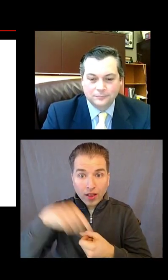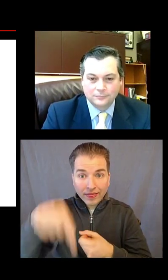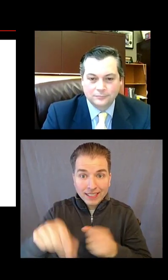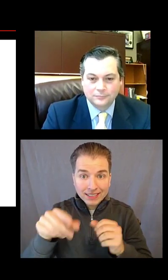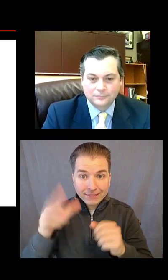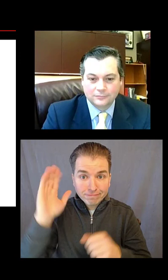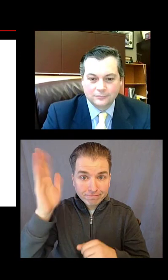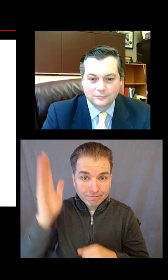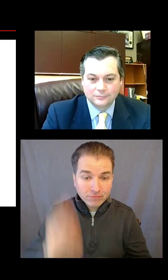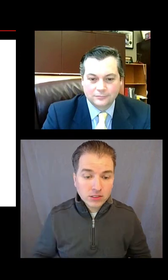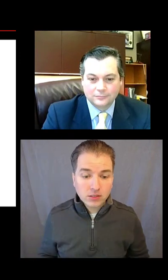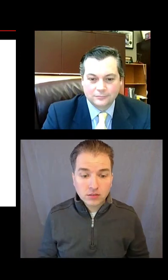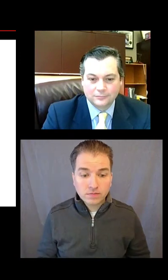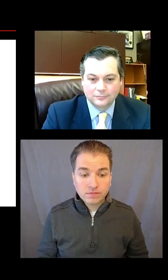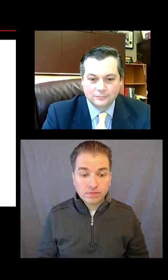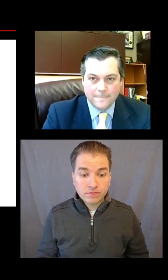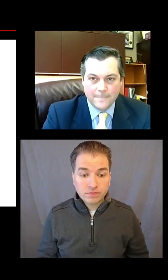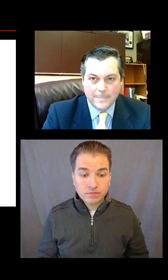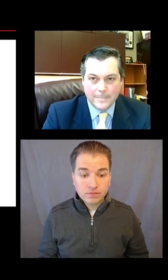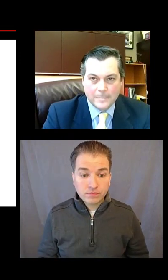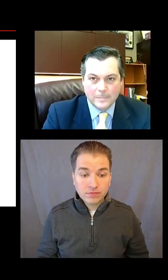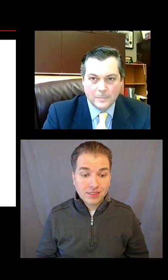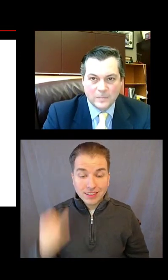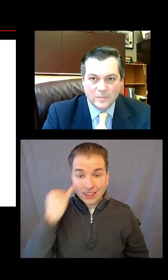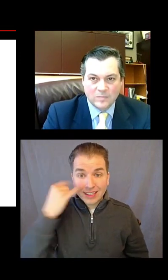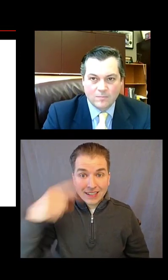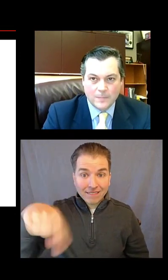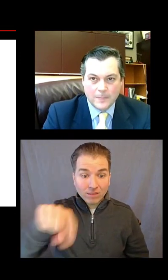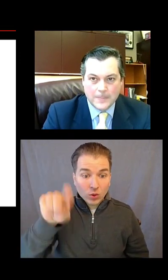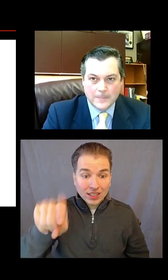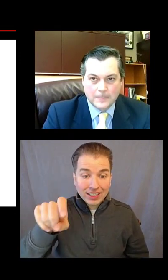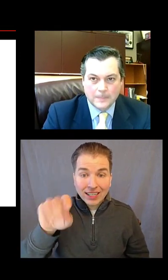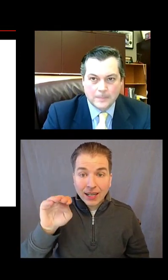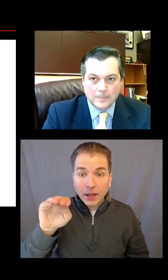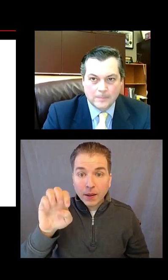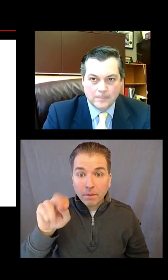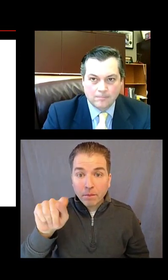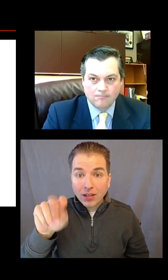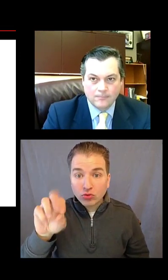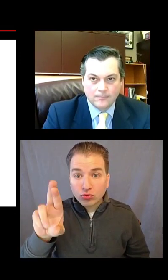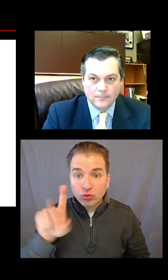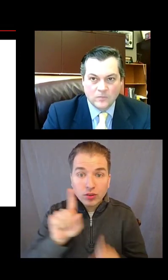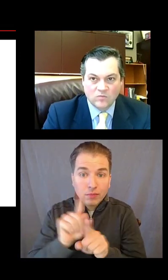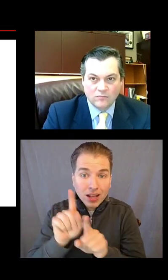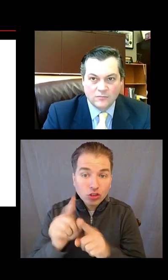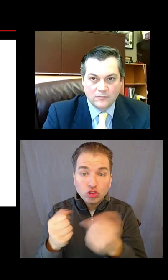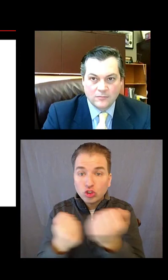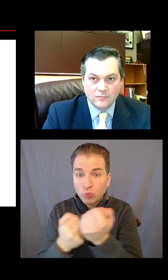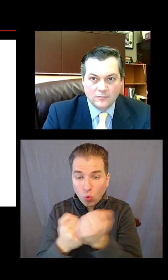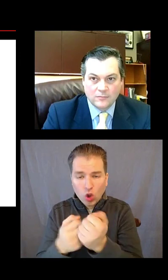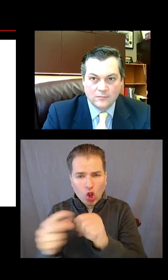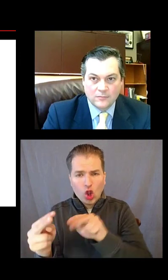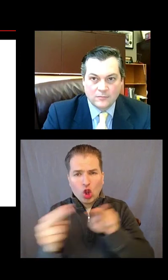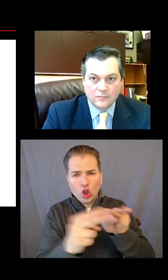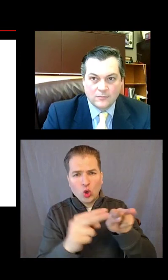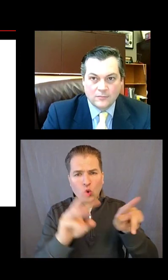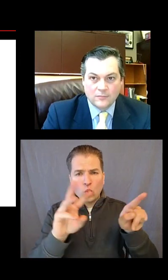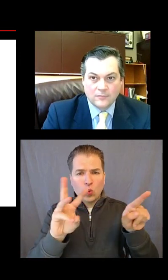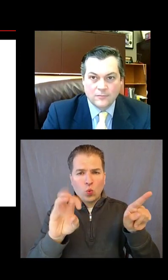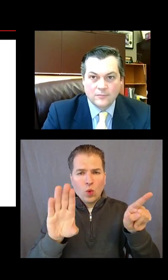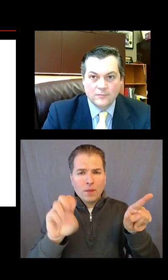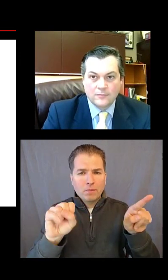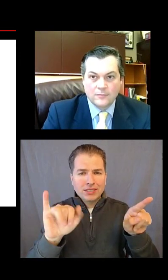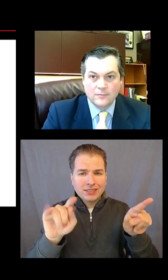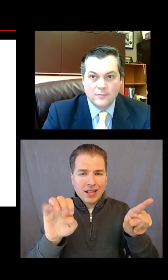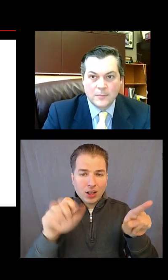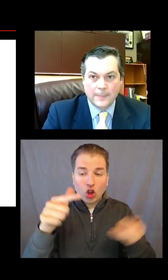you to everyone who was attending. And also, if you need a mentor, if you'd like to go over things with a